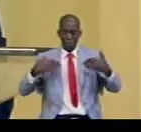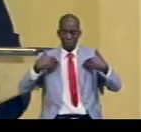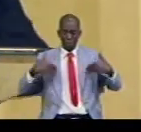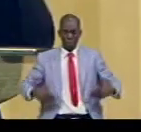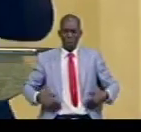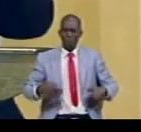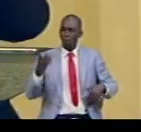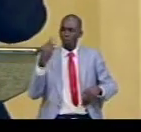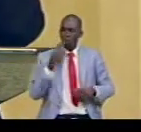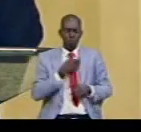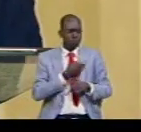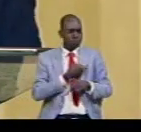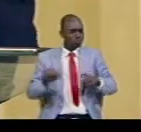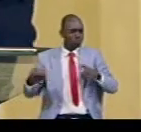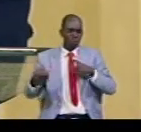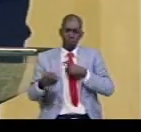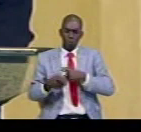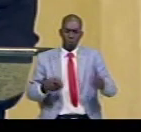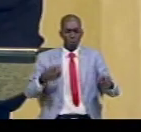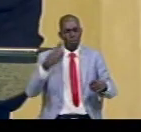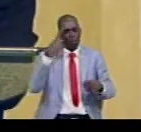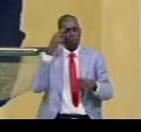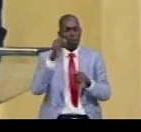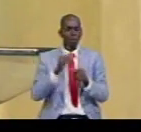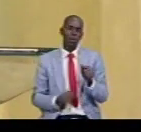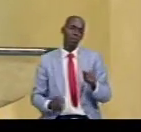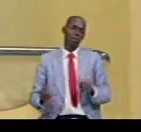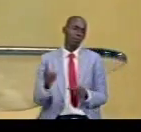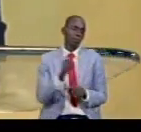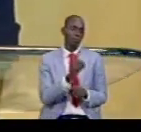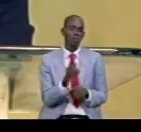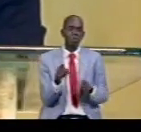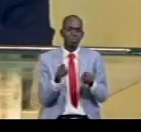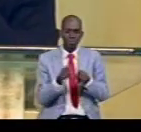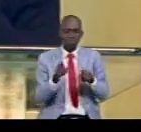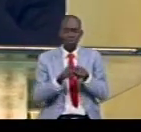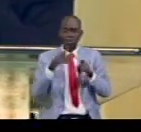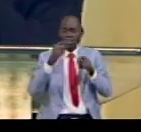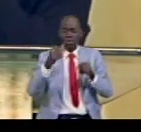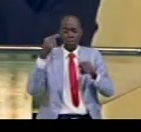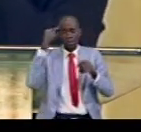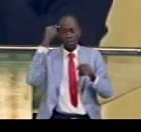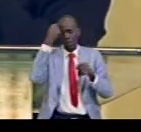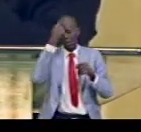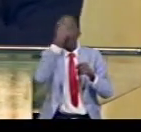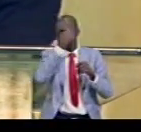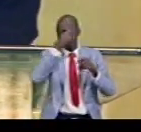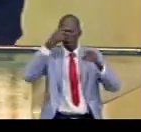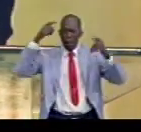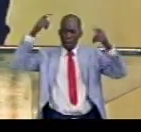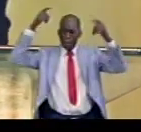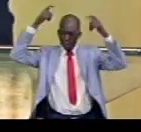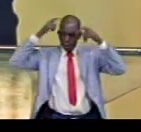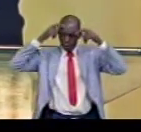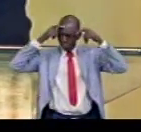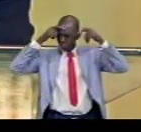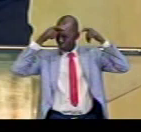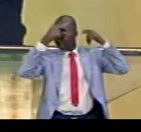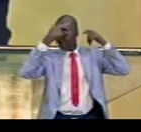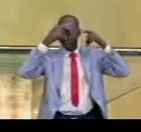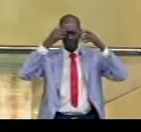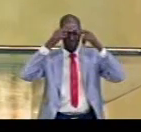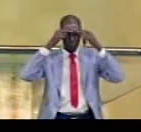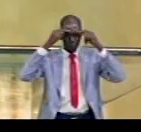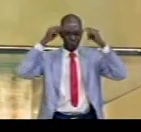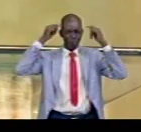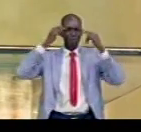body. Think about the crown of thorns. Think about the nail prints on his hands, on his feet. Think about the spear. Think about the